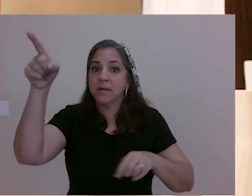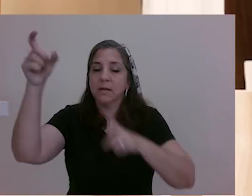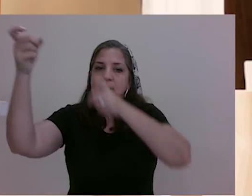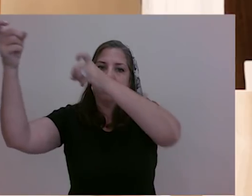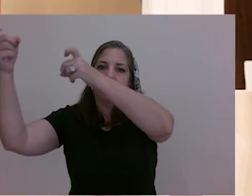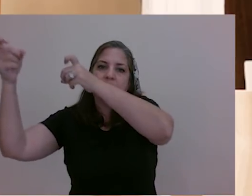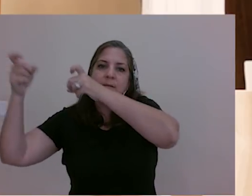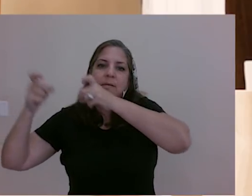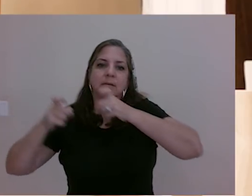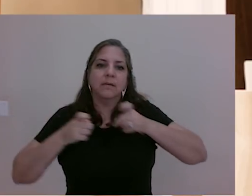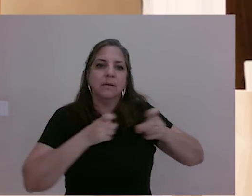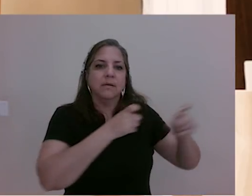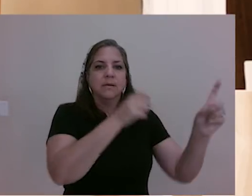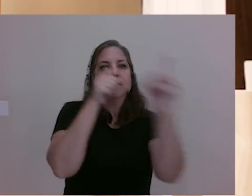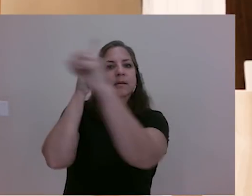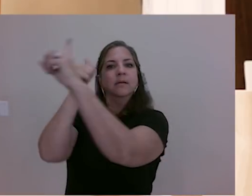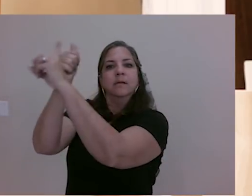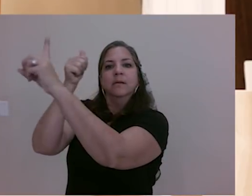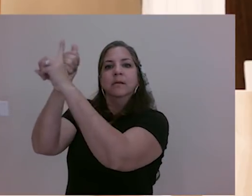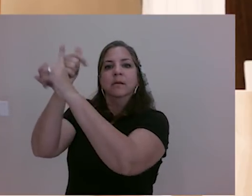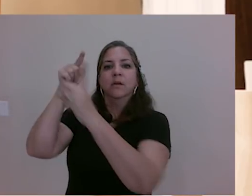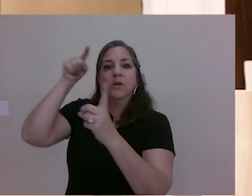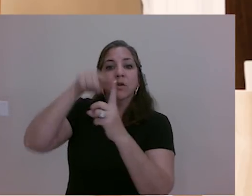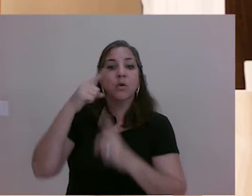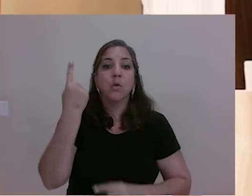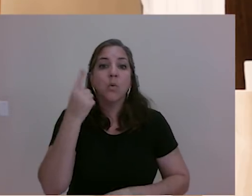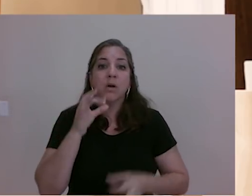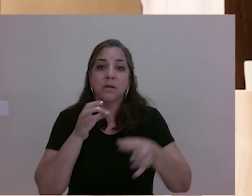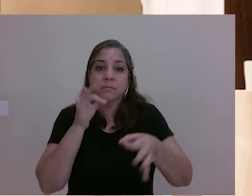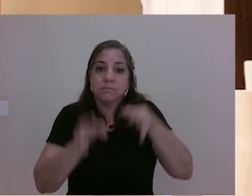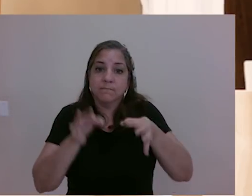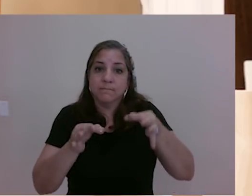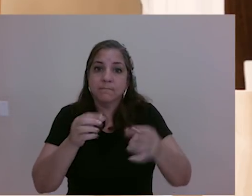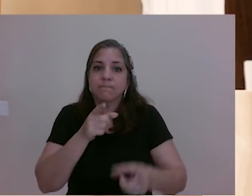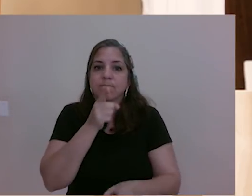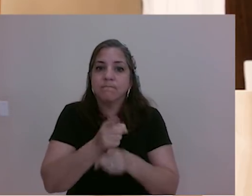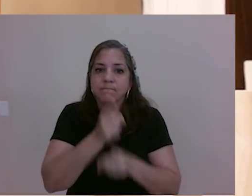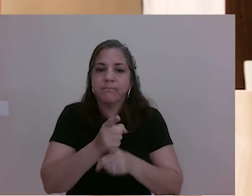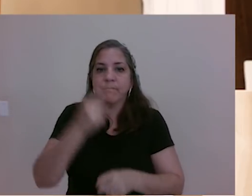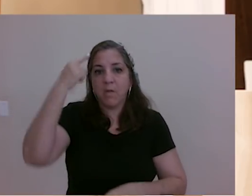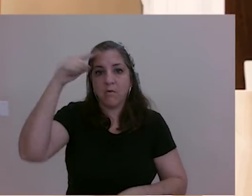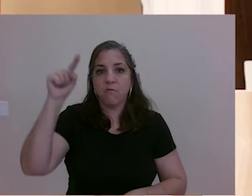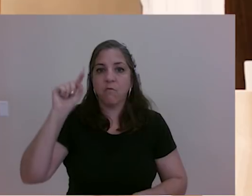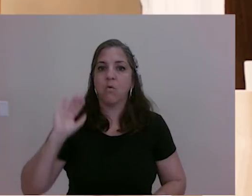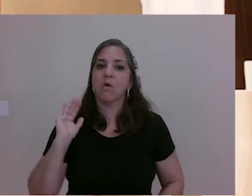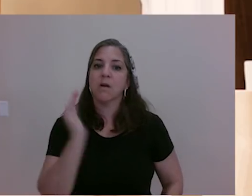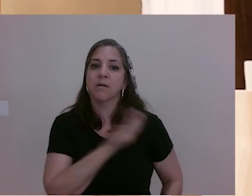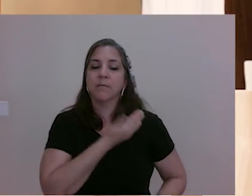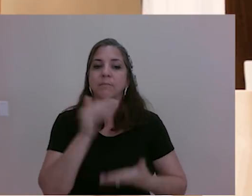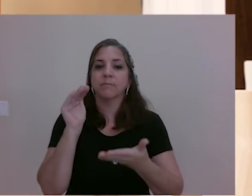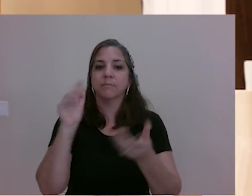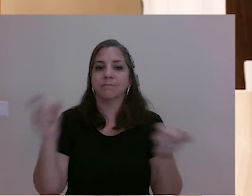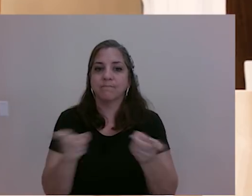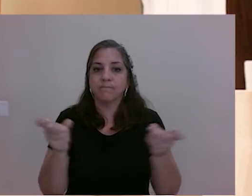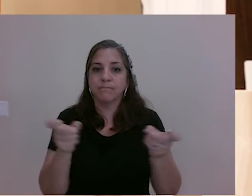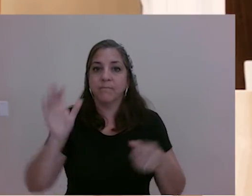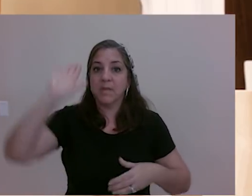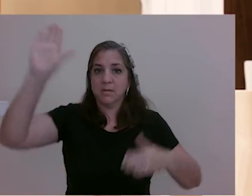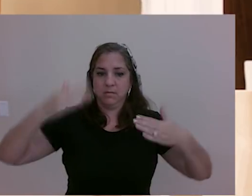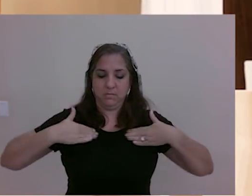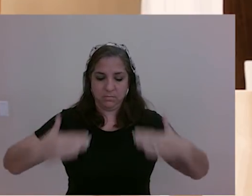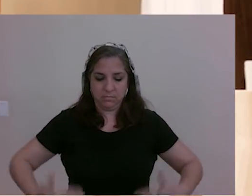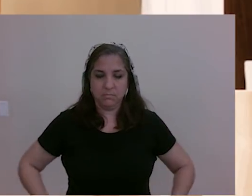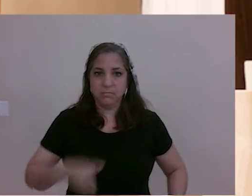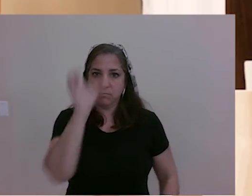over to the one who judges justly. He himself bore our sins and his body upon the